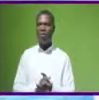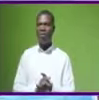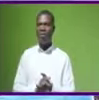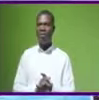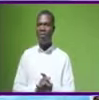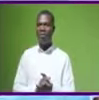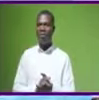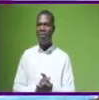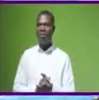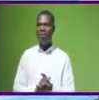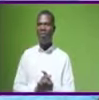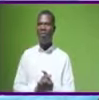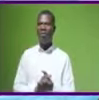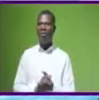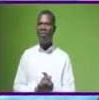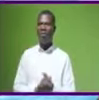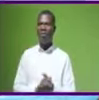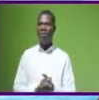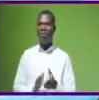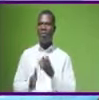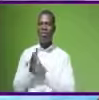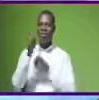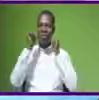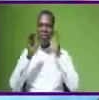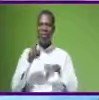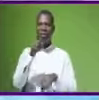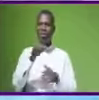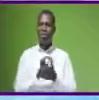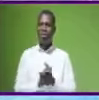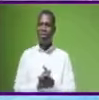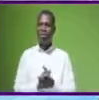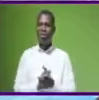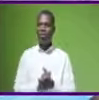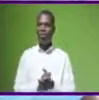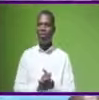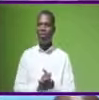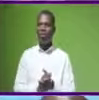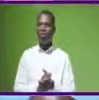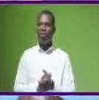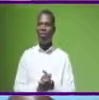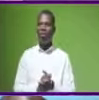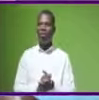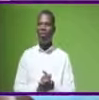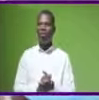atu na amisha amen.